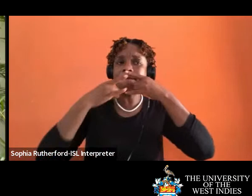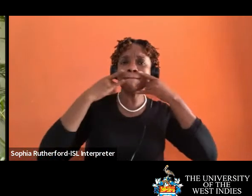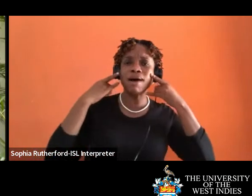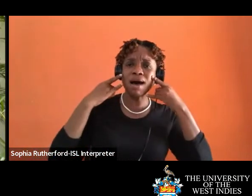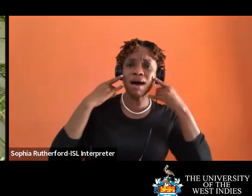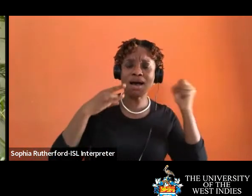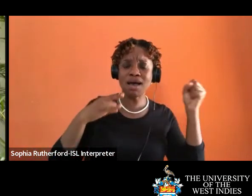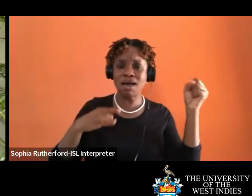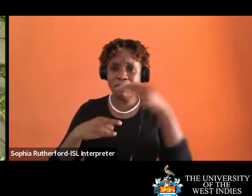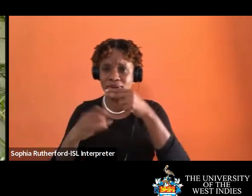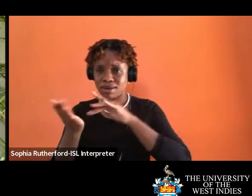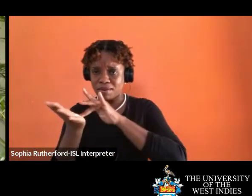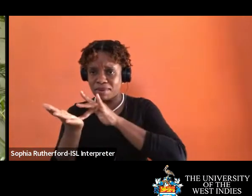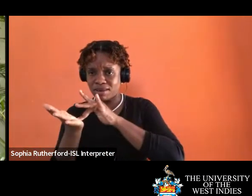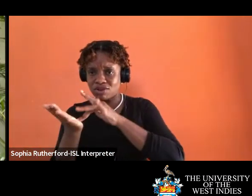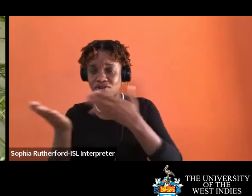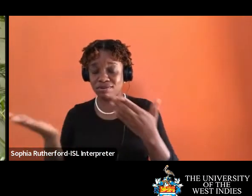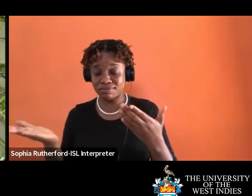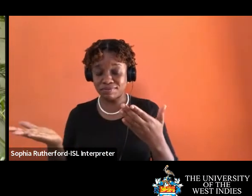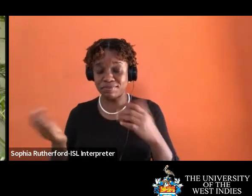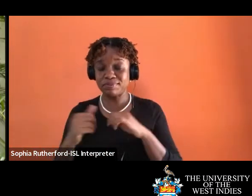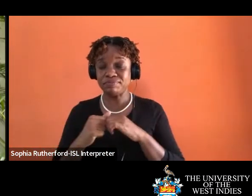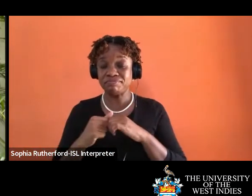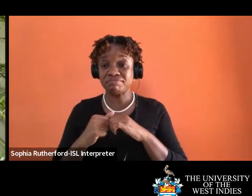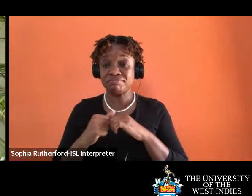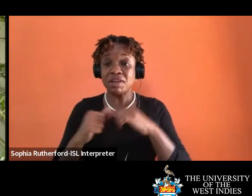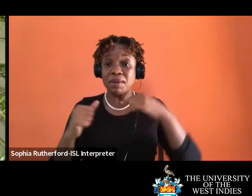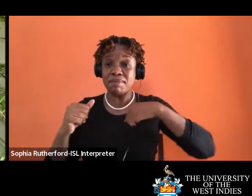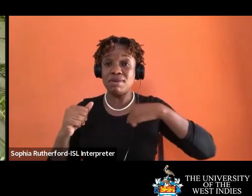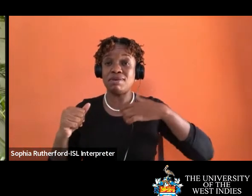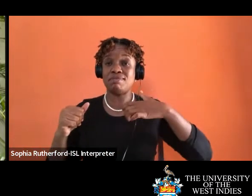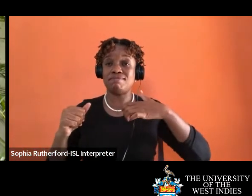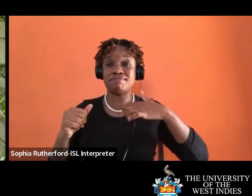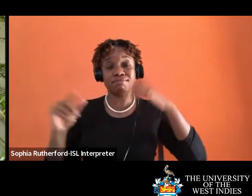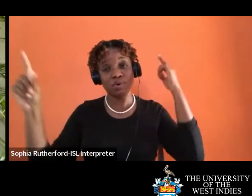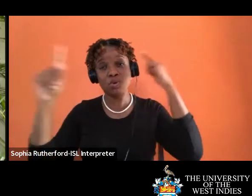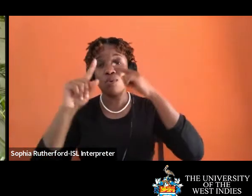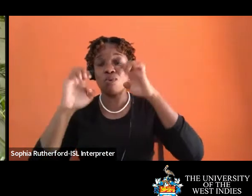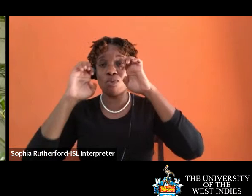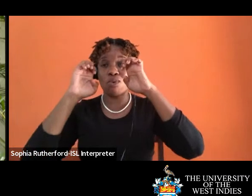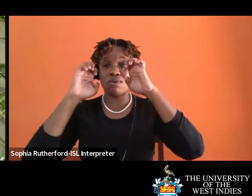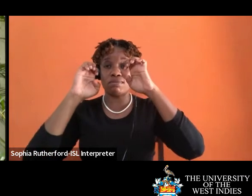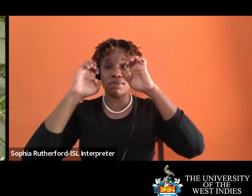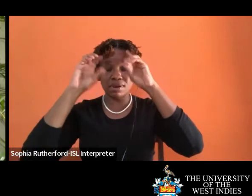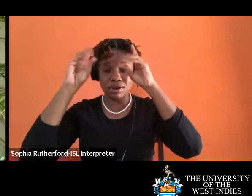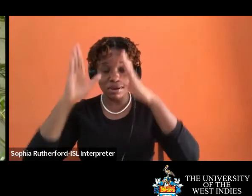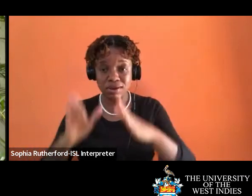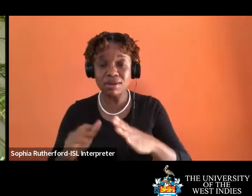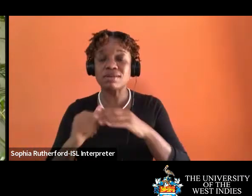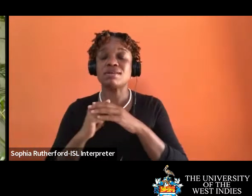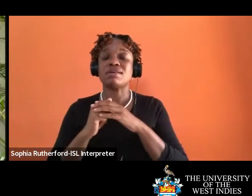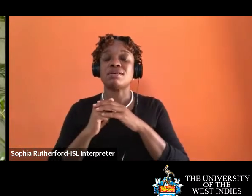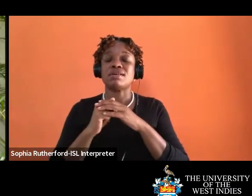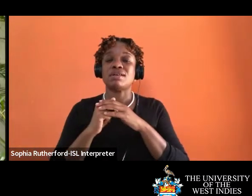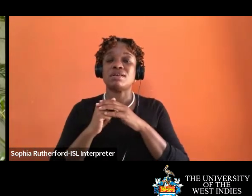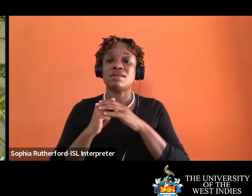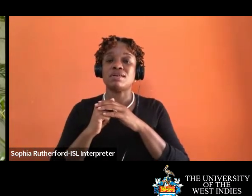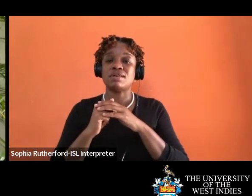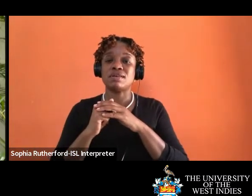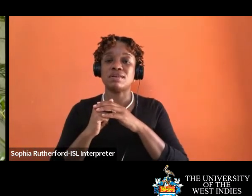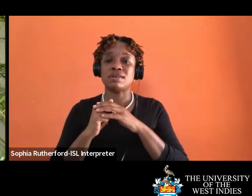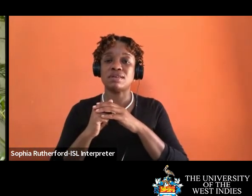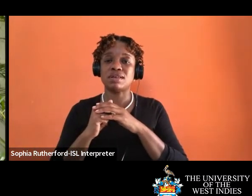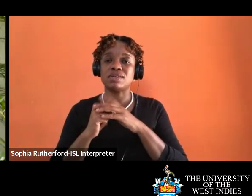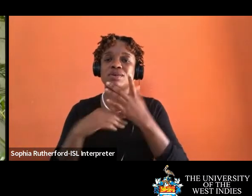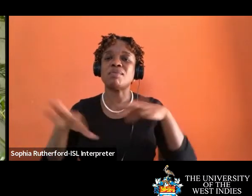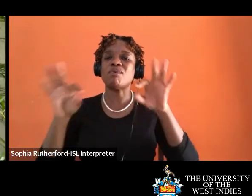an aspiring educator and advocate, I hereby propose that the medical team reevaluate how it